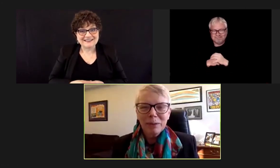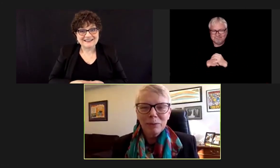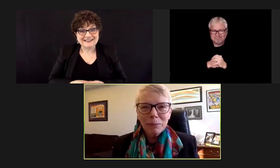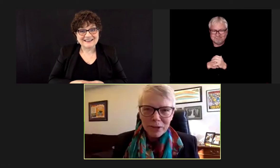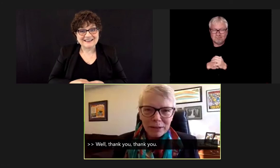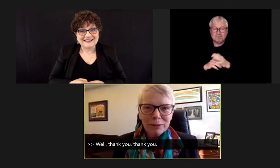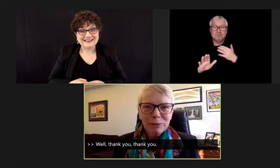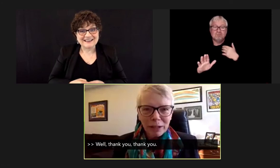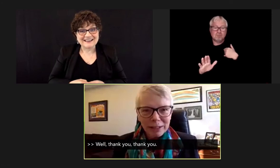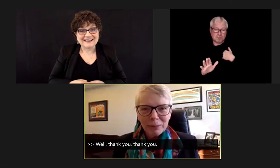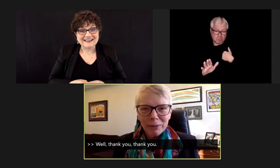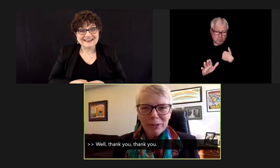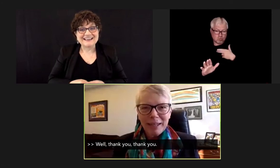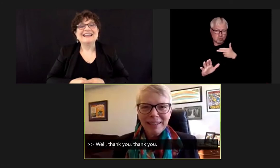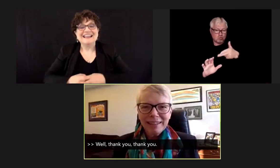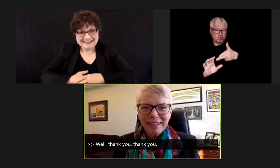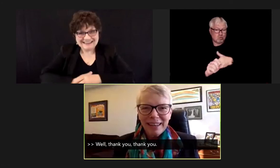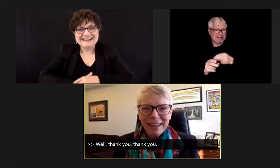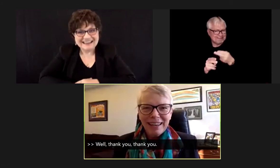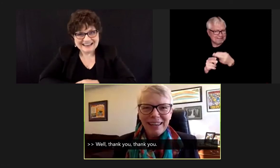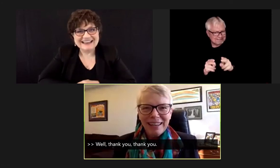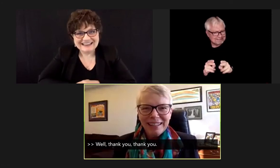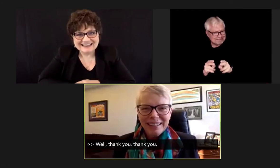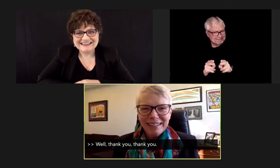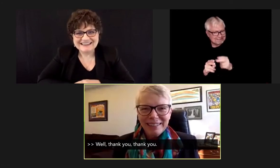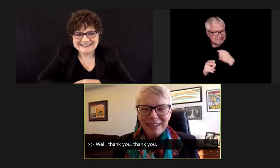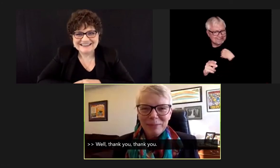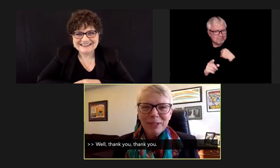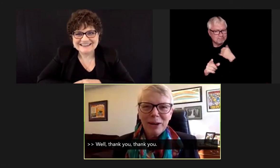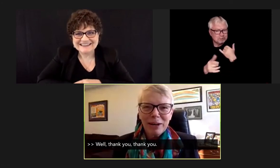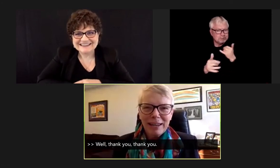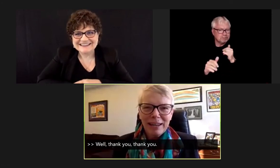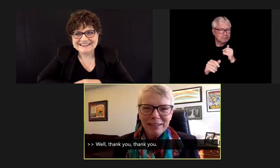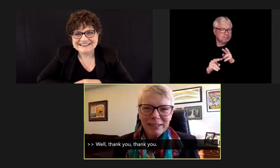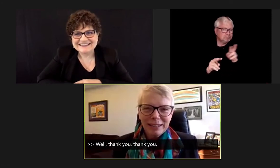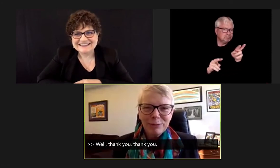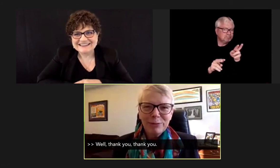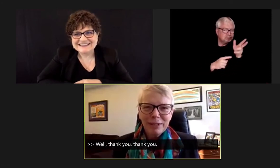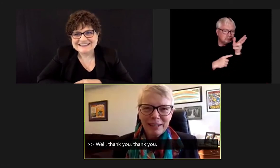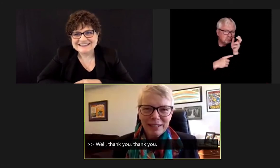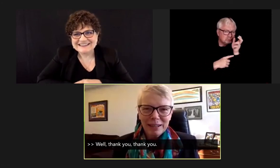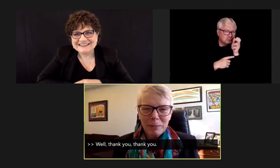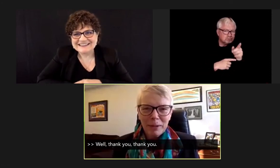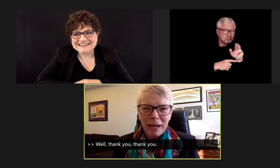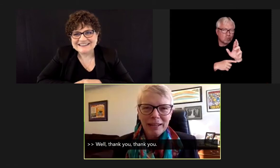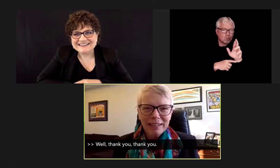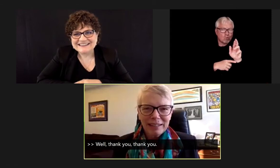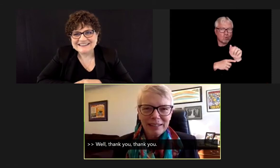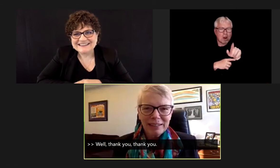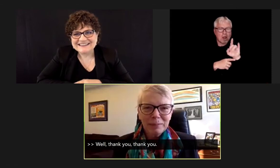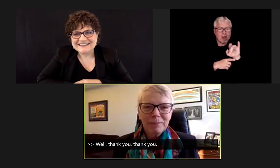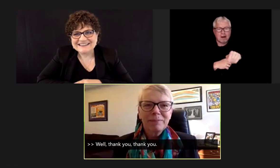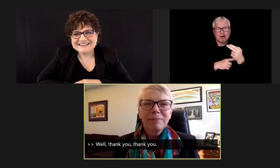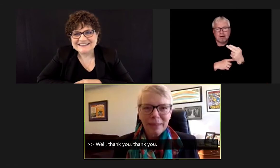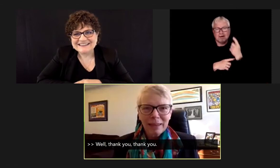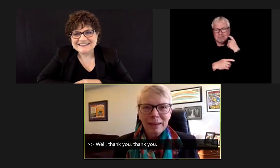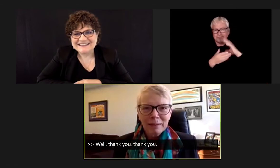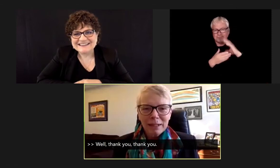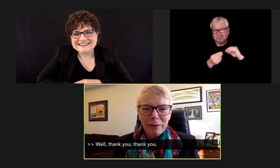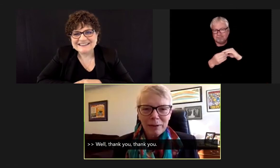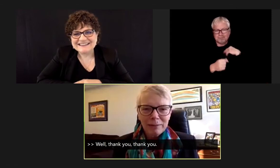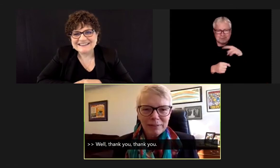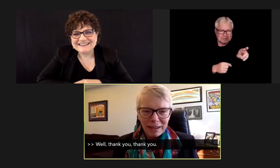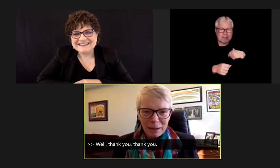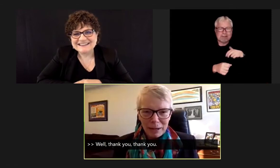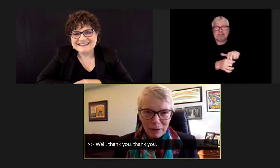when Representative Raleigh was speaking, and I'm sorry I had to leave and come back.